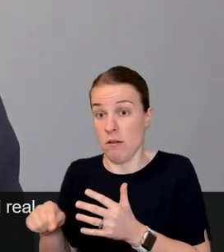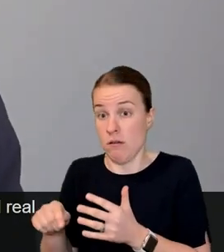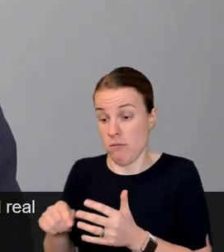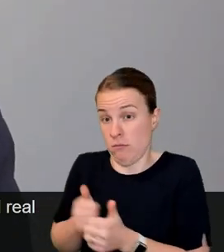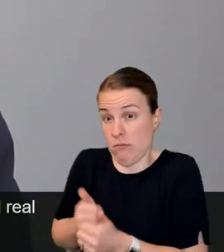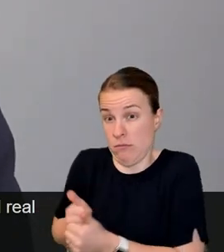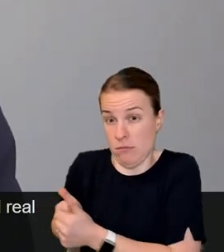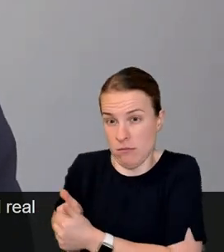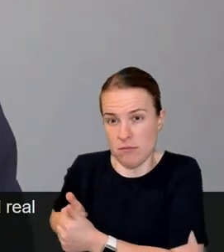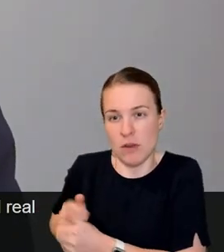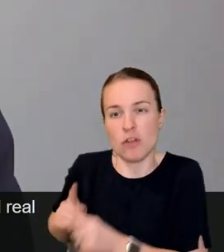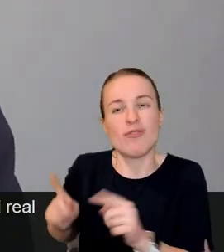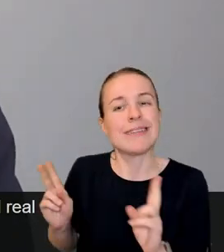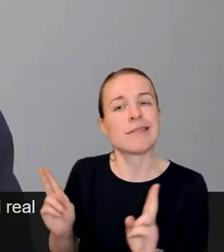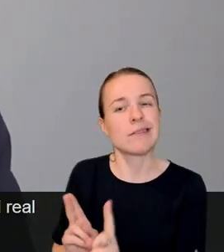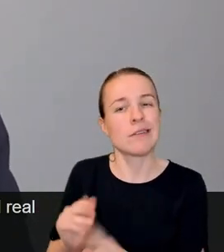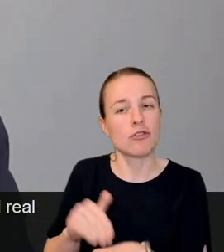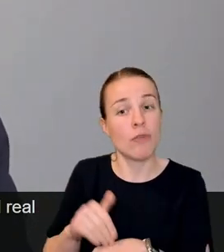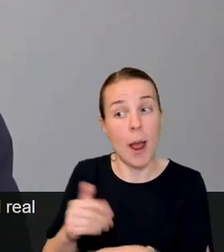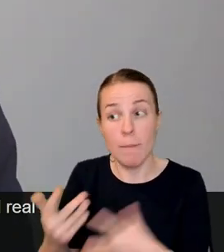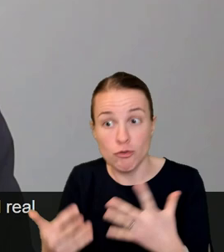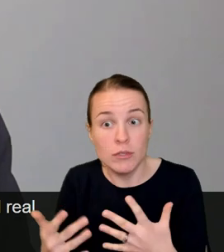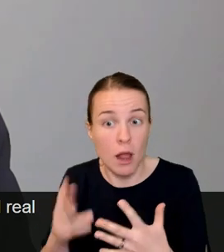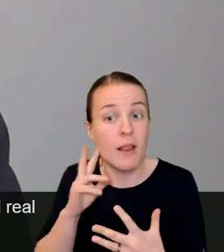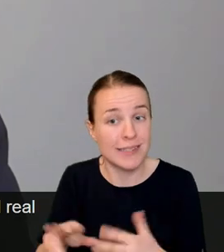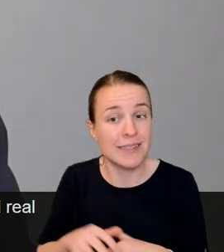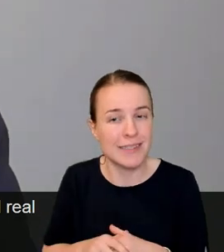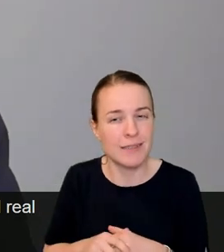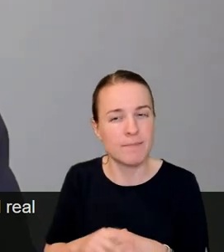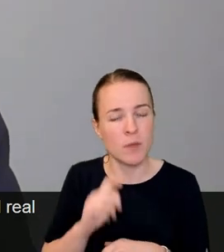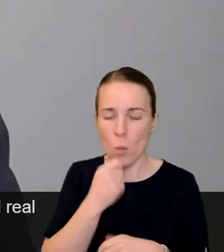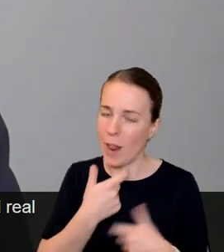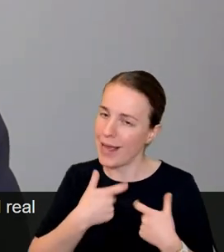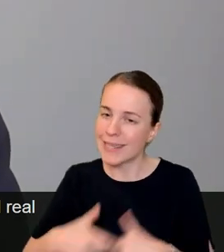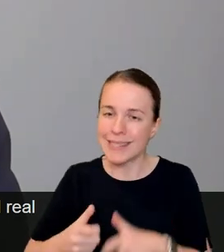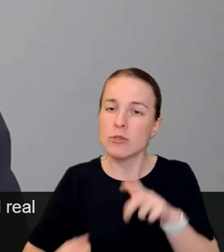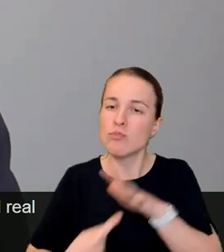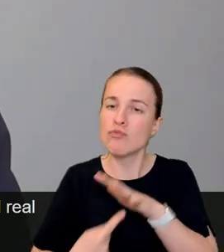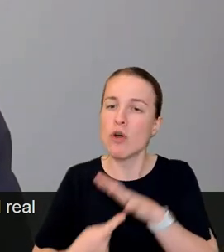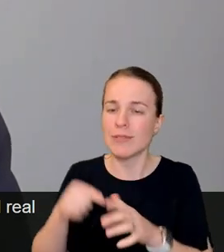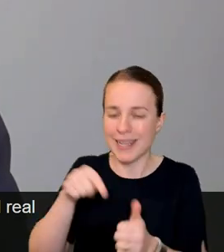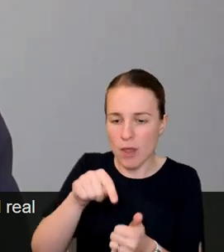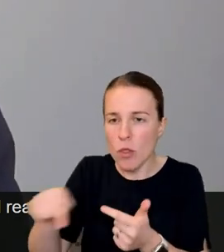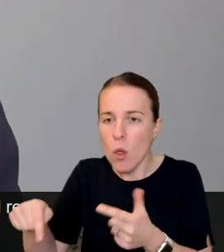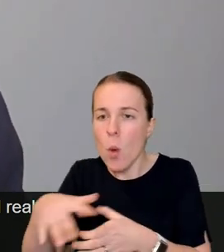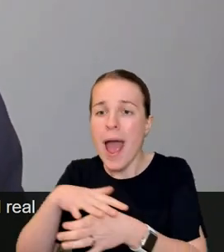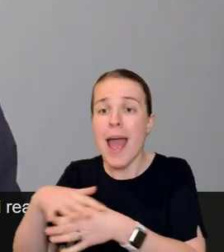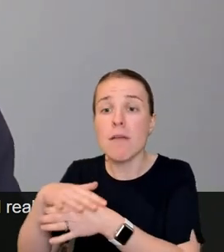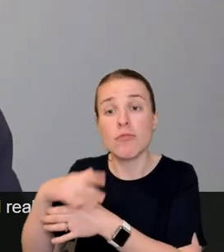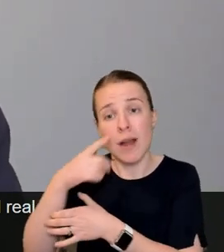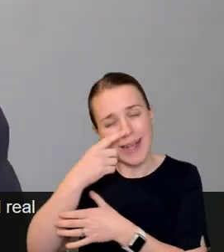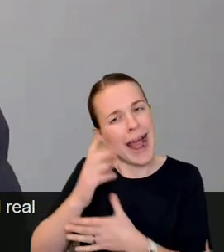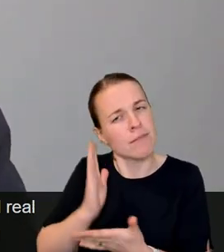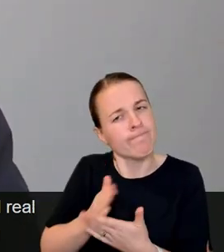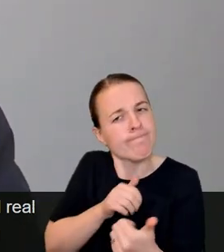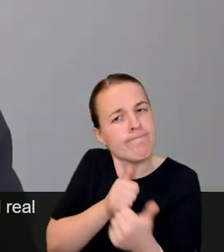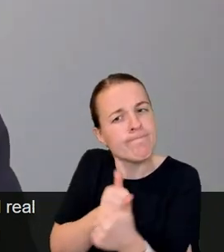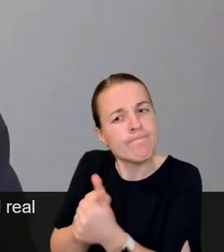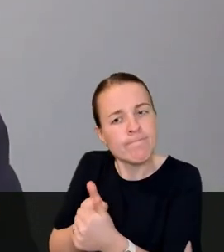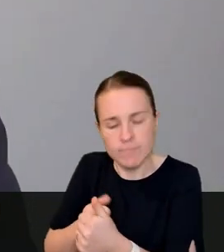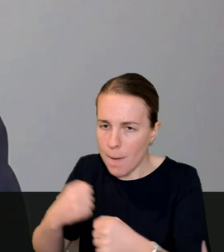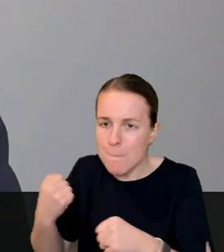we'll continue to prioritise those areas where we can make a meaningful and lasting difference, like